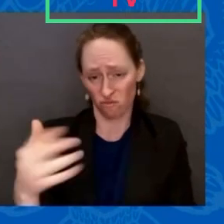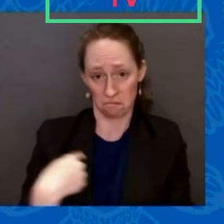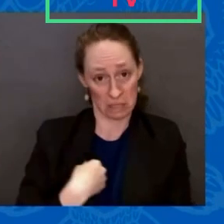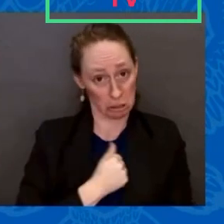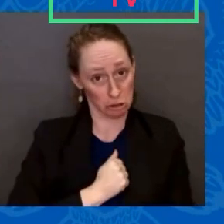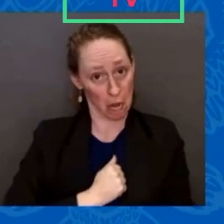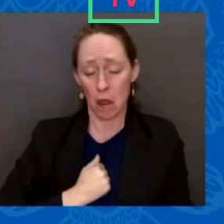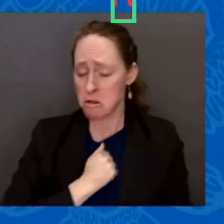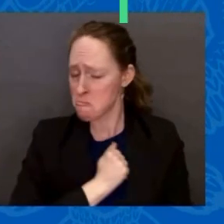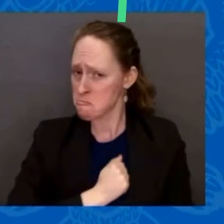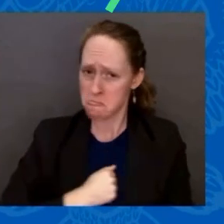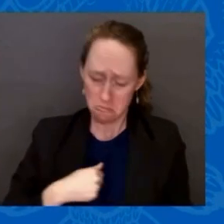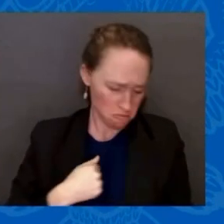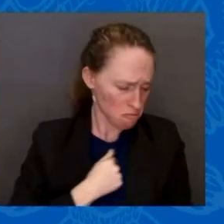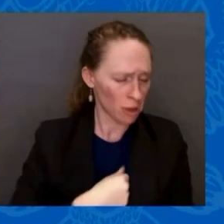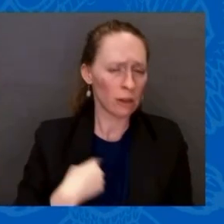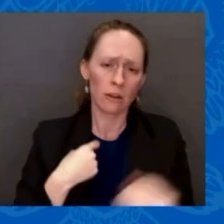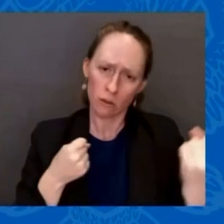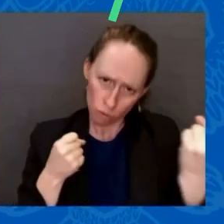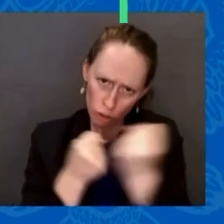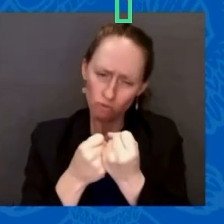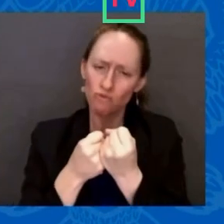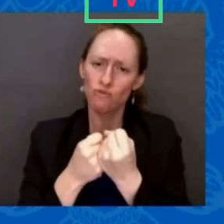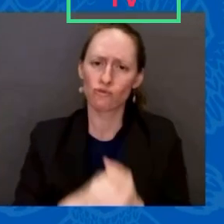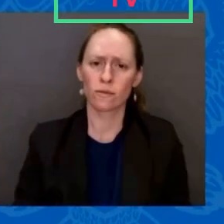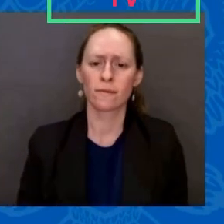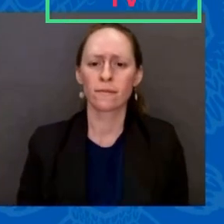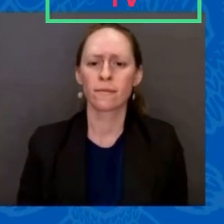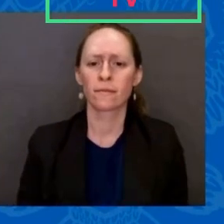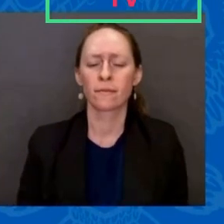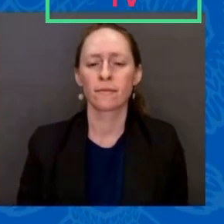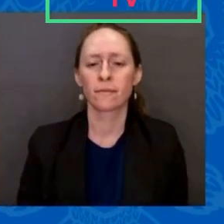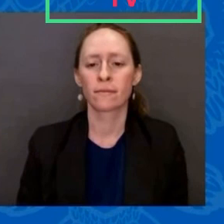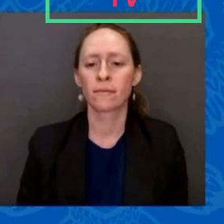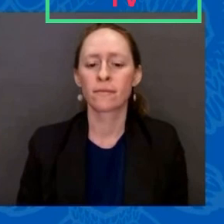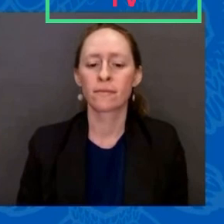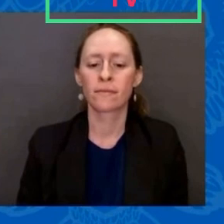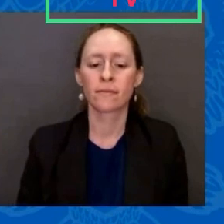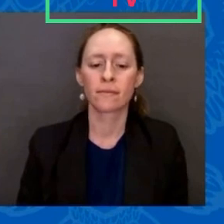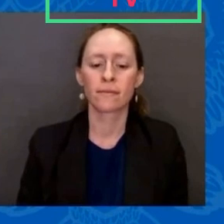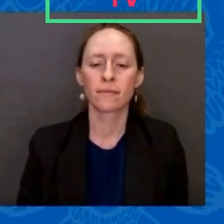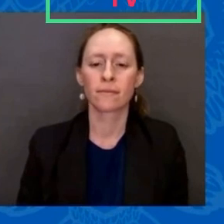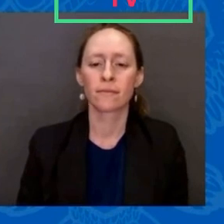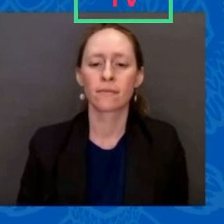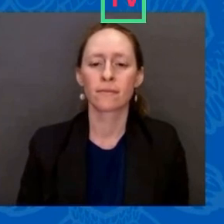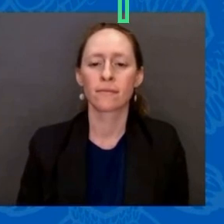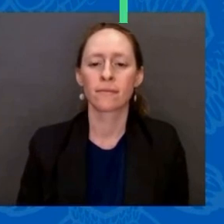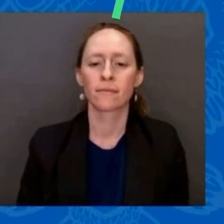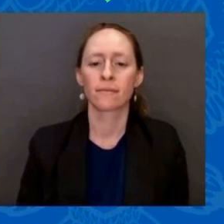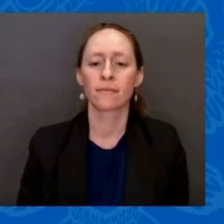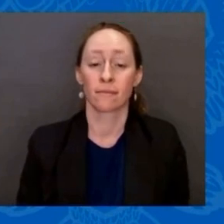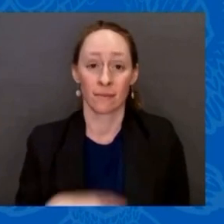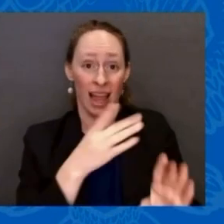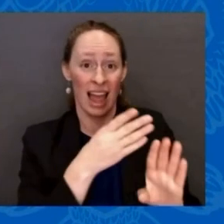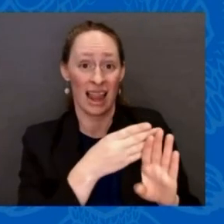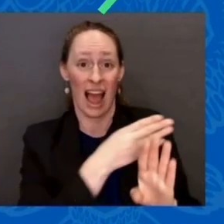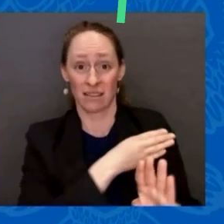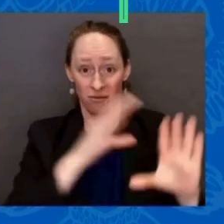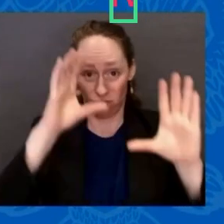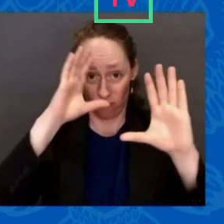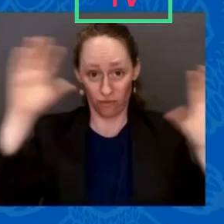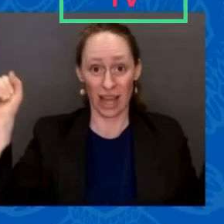My predecessor, if my mom were here, God bless his soul, my predecessor enacted the latest iteration of the failed